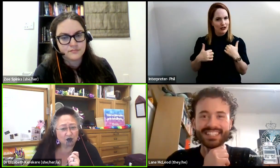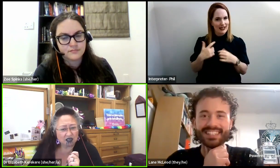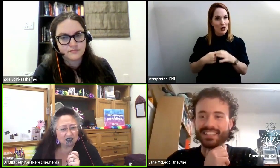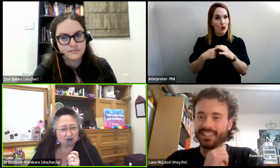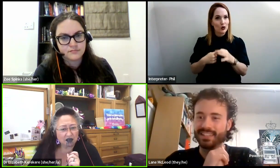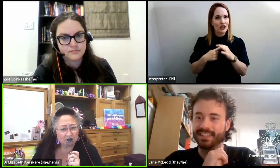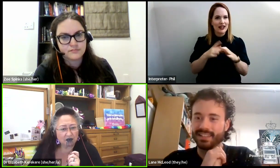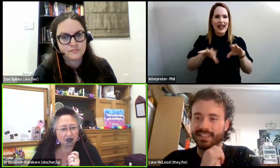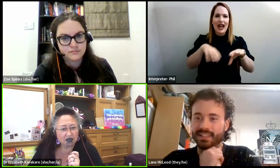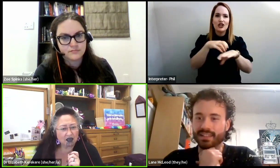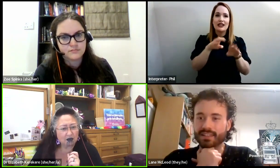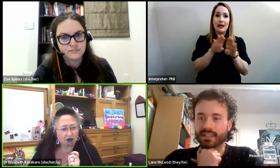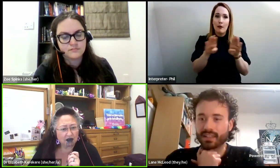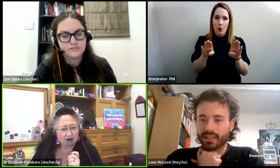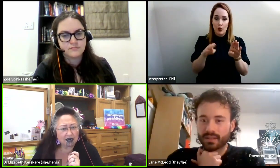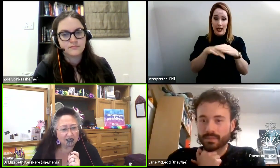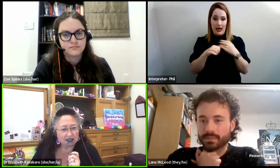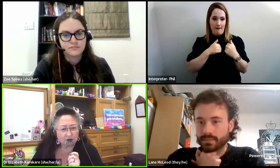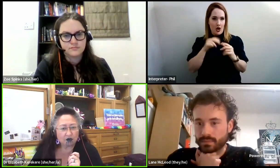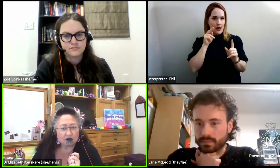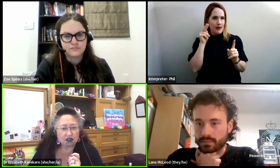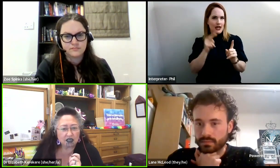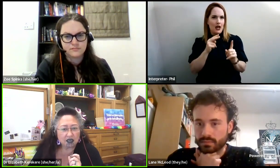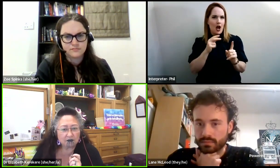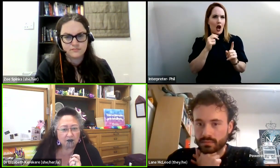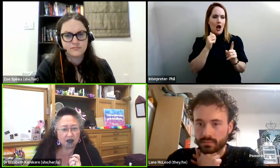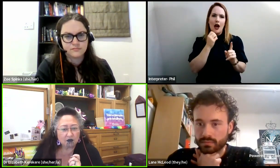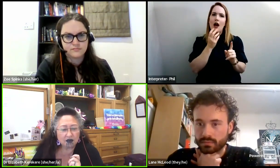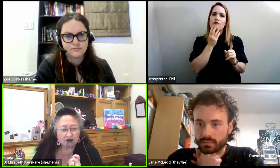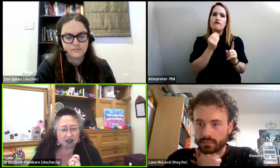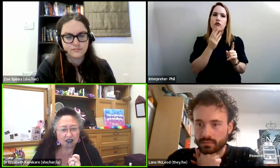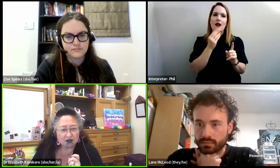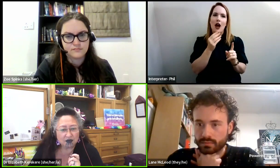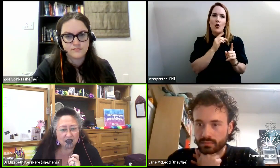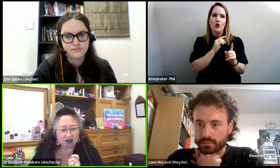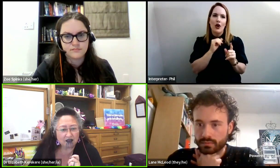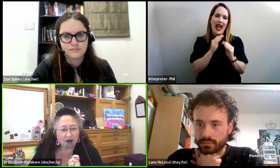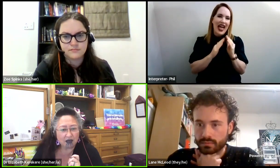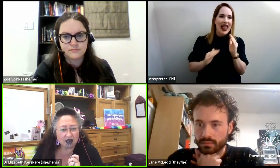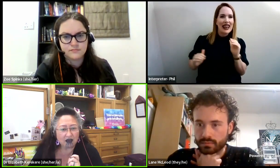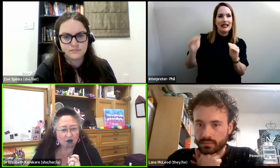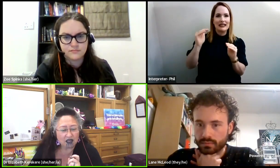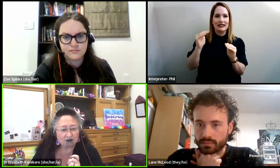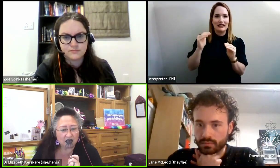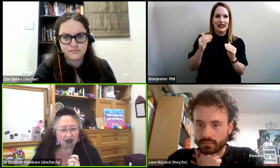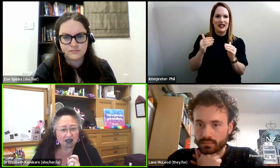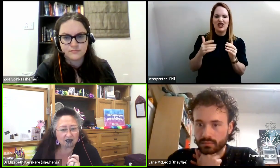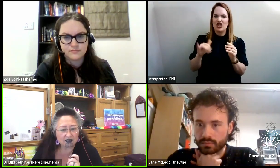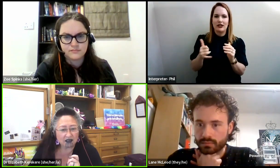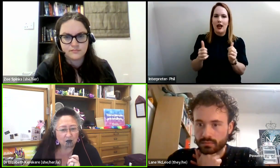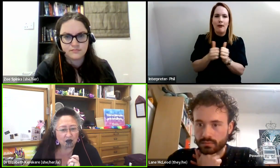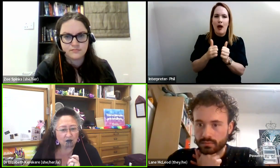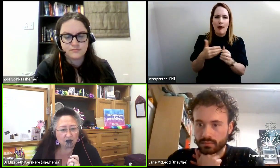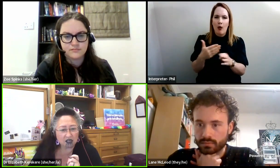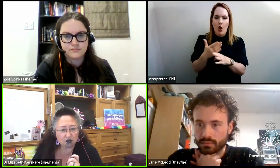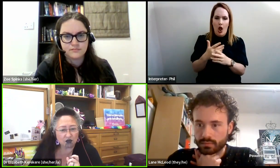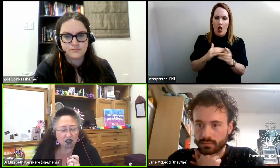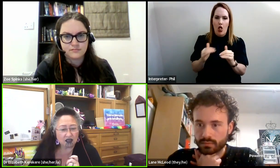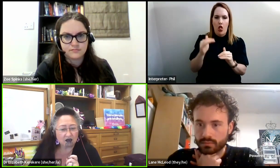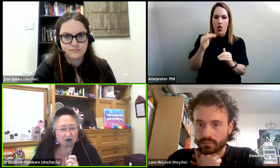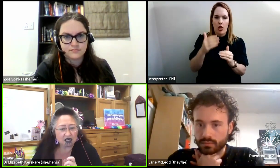agency board is, in my opinion, a brown elitist bureaucracy. What advice do we have about how we as Māori and Takatāpui can